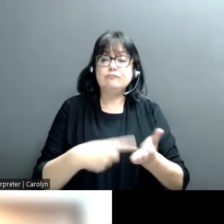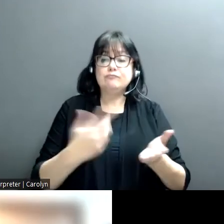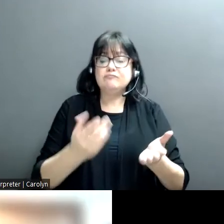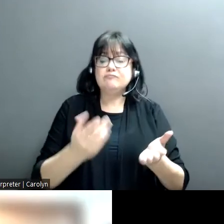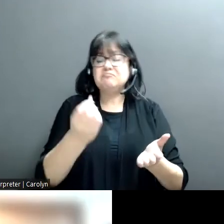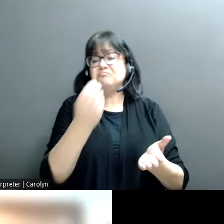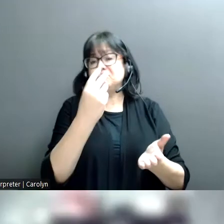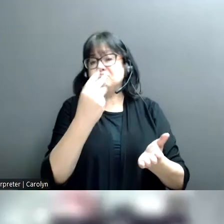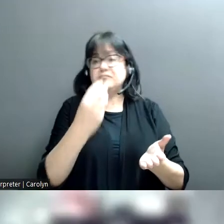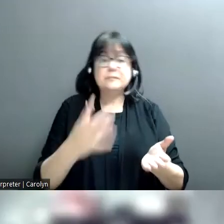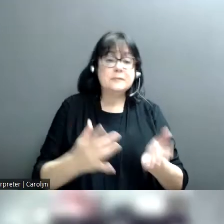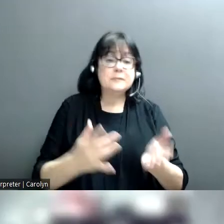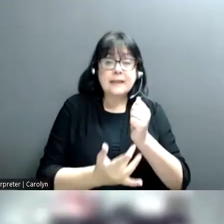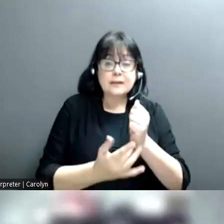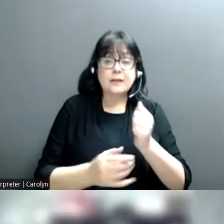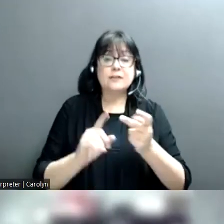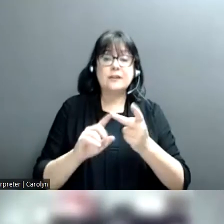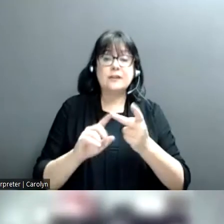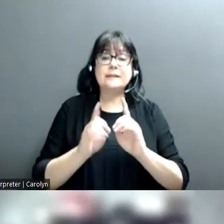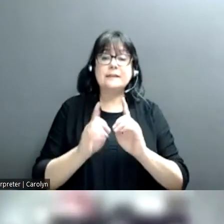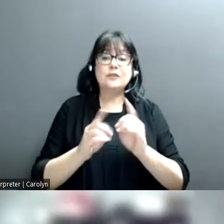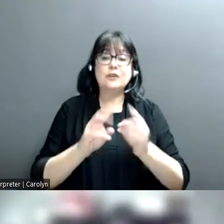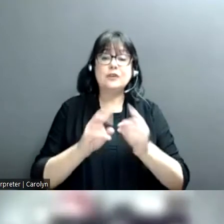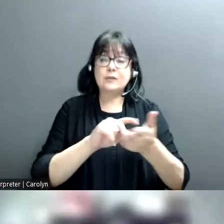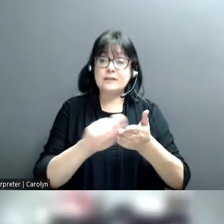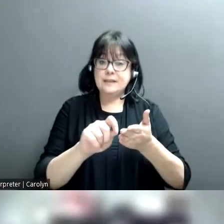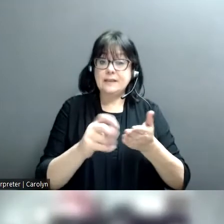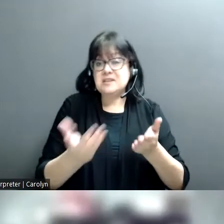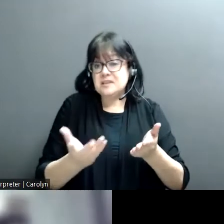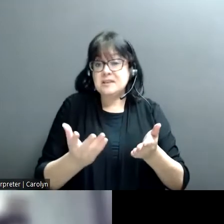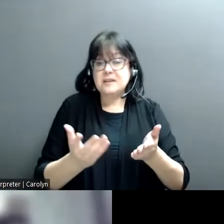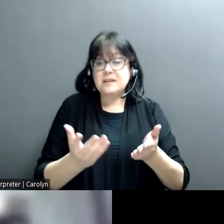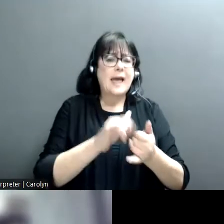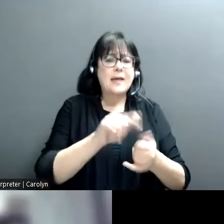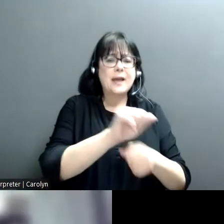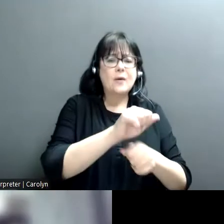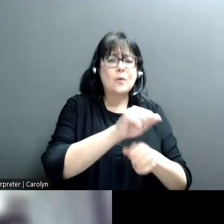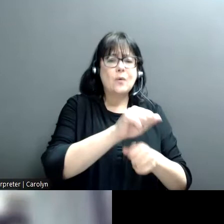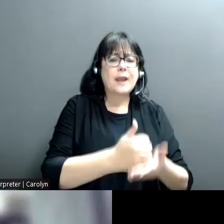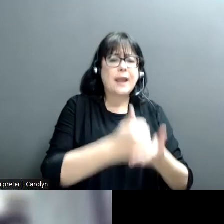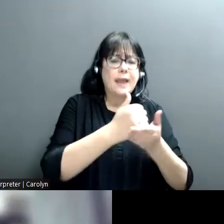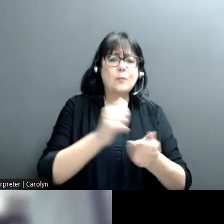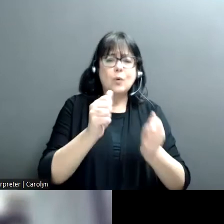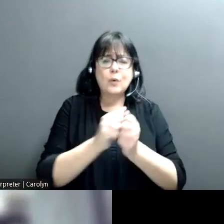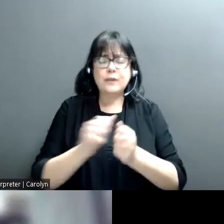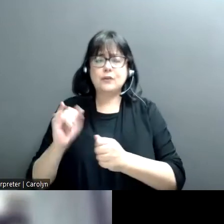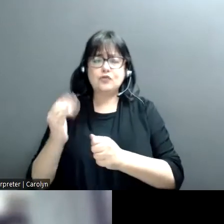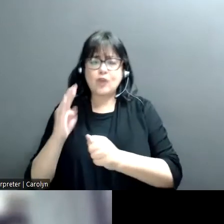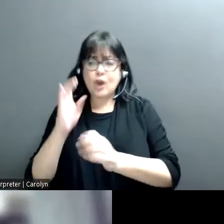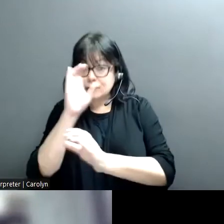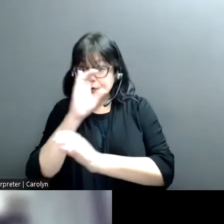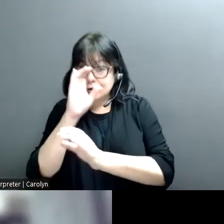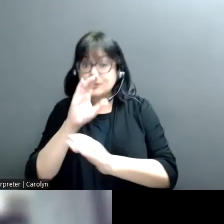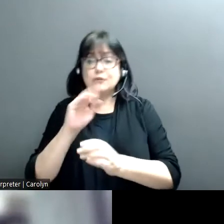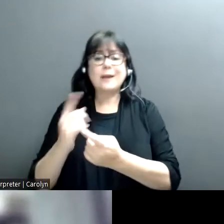and digital literacy in technology works when we start to think about things like recruitment and job searching and actually applying